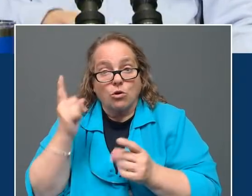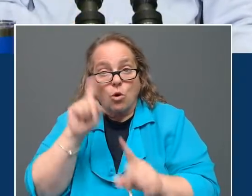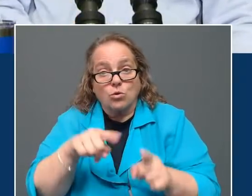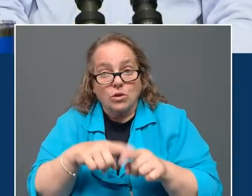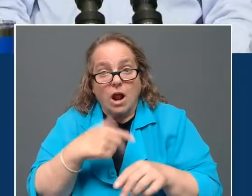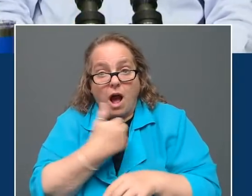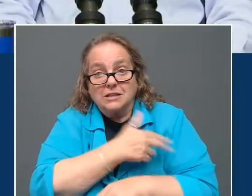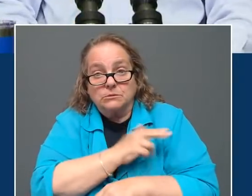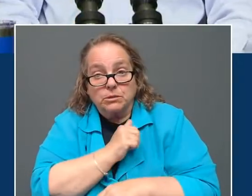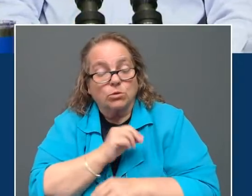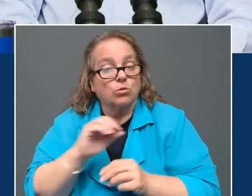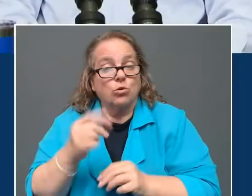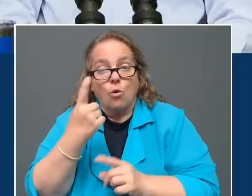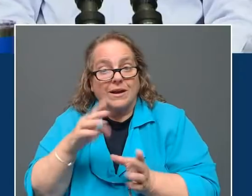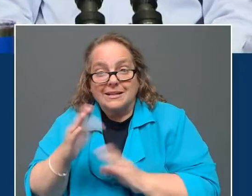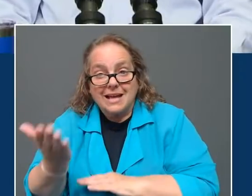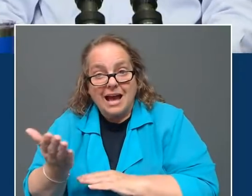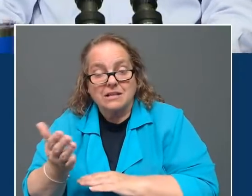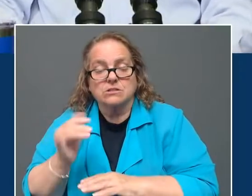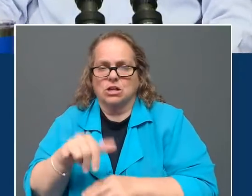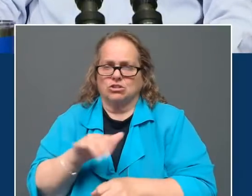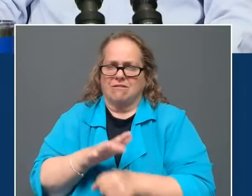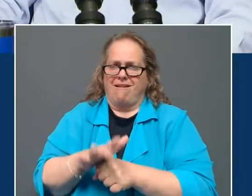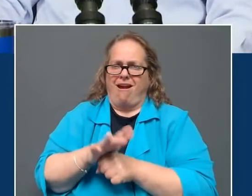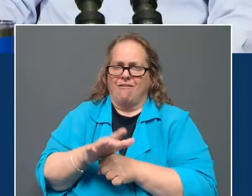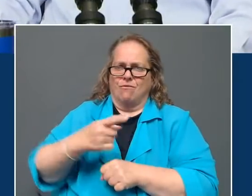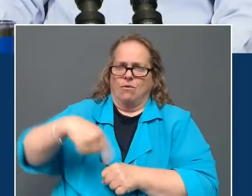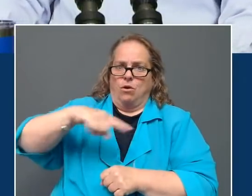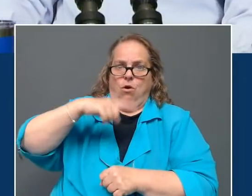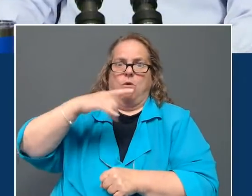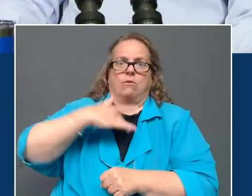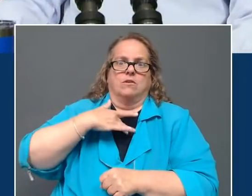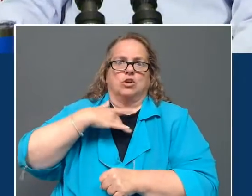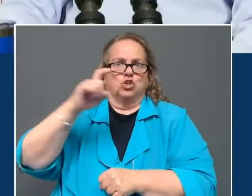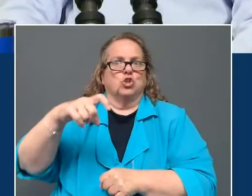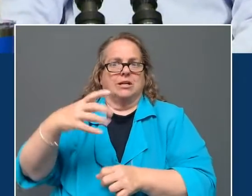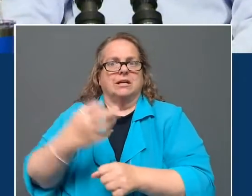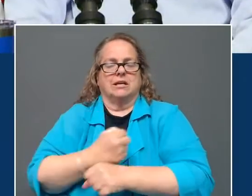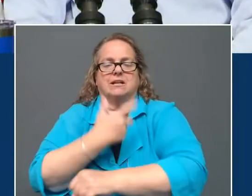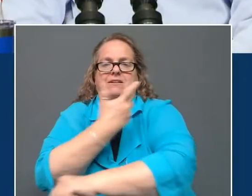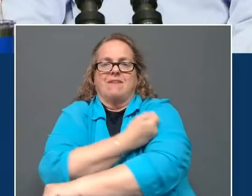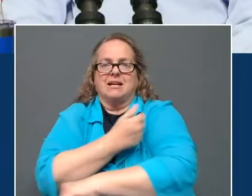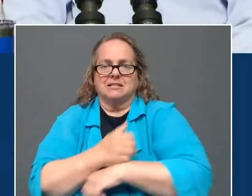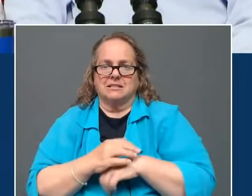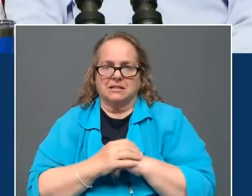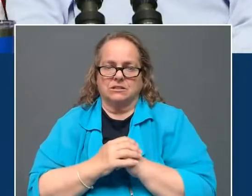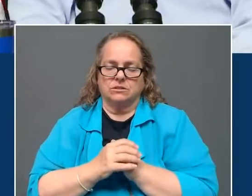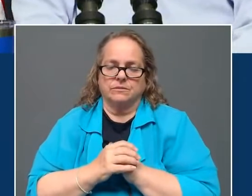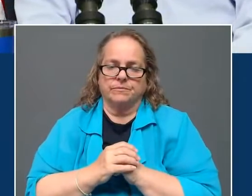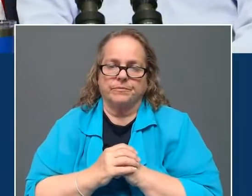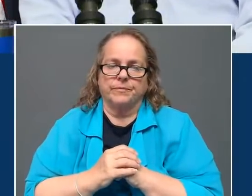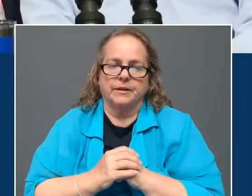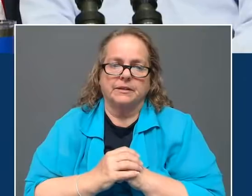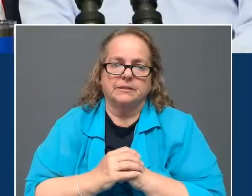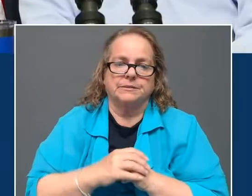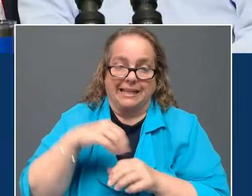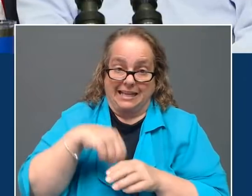be enough to get all of us signing up for our appointments. If we look at the inpatient census,